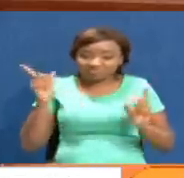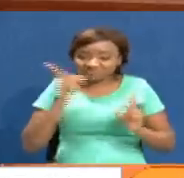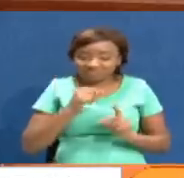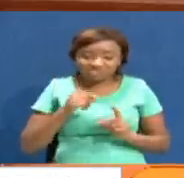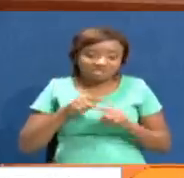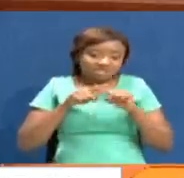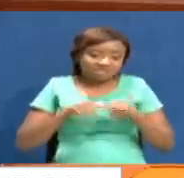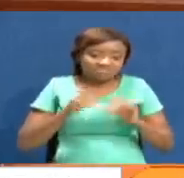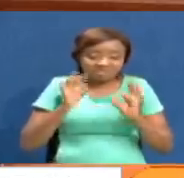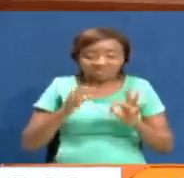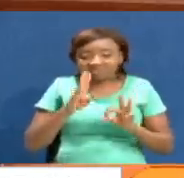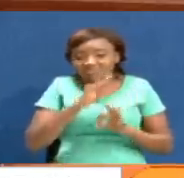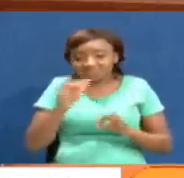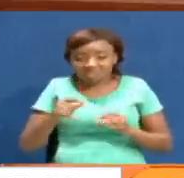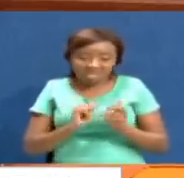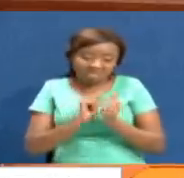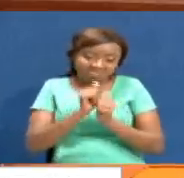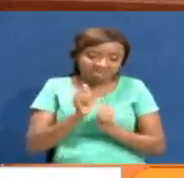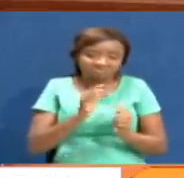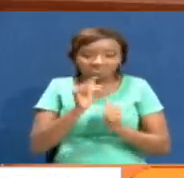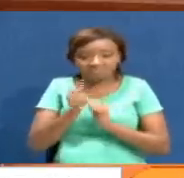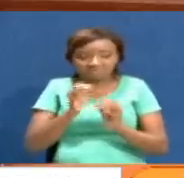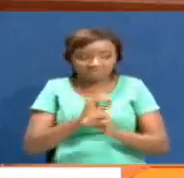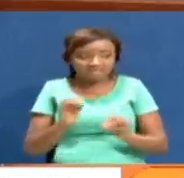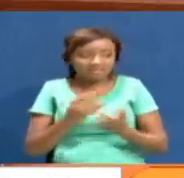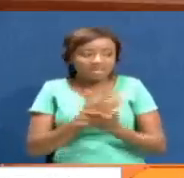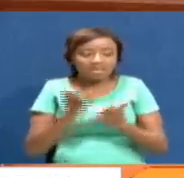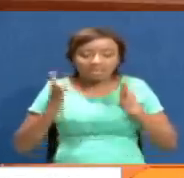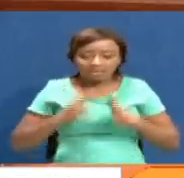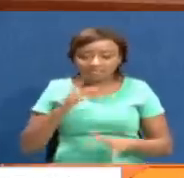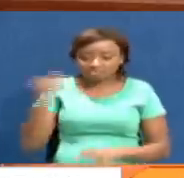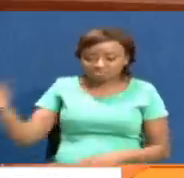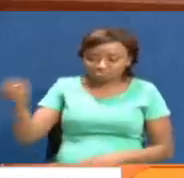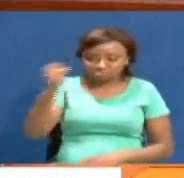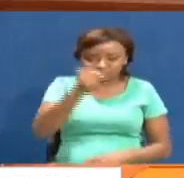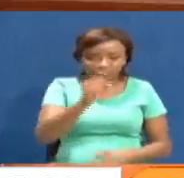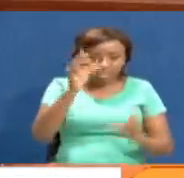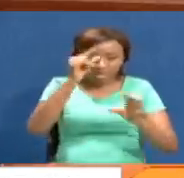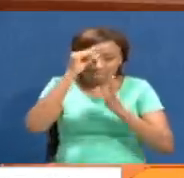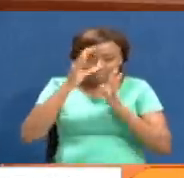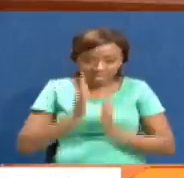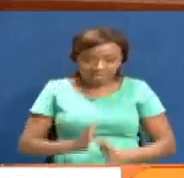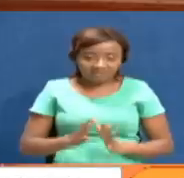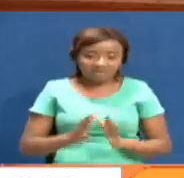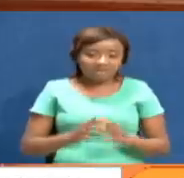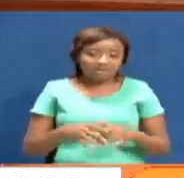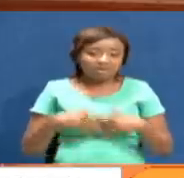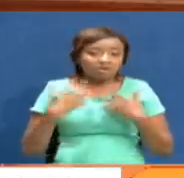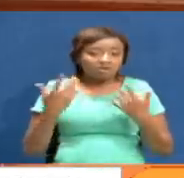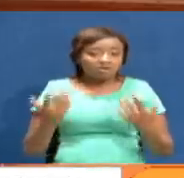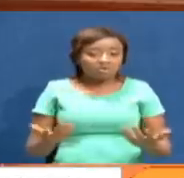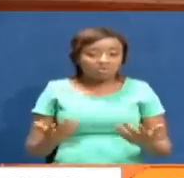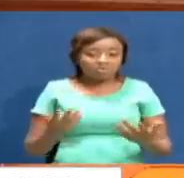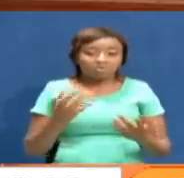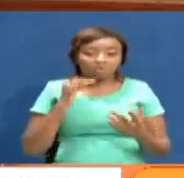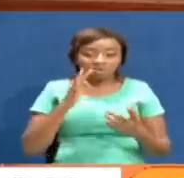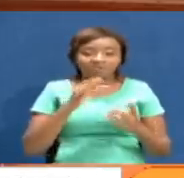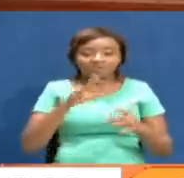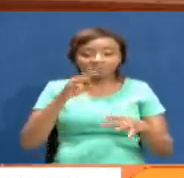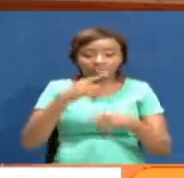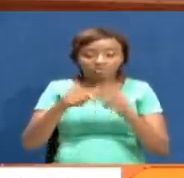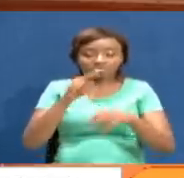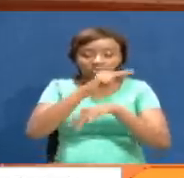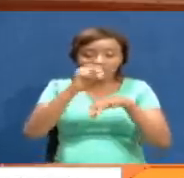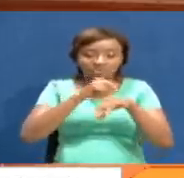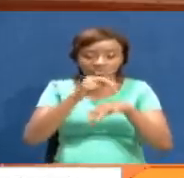2022, depending whether BBI goes through or not. Whoever will be the governor, or if it's going to be under the national government, I'm